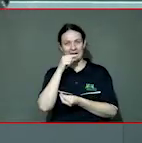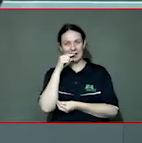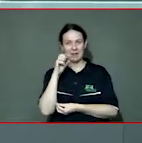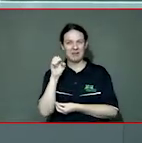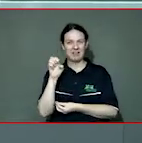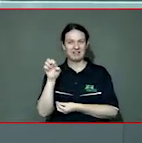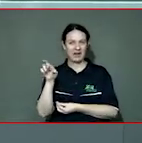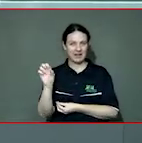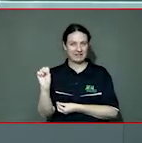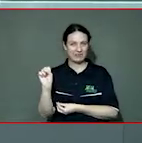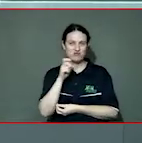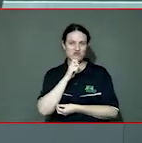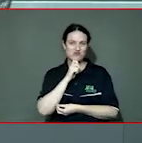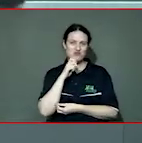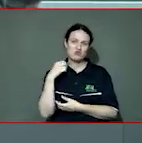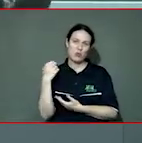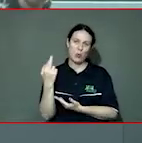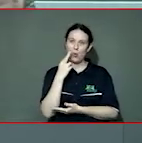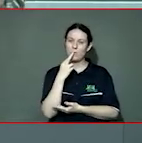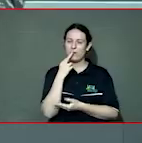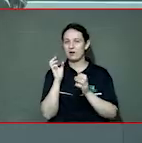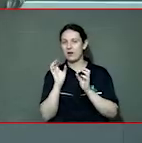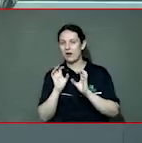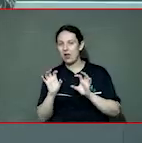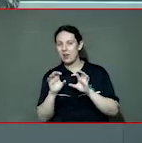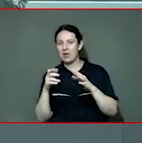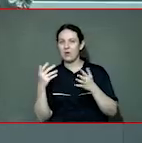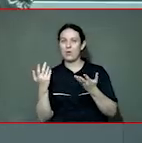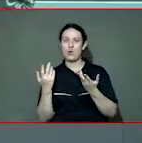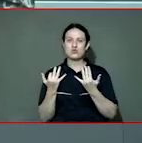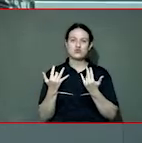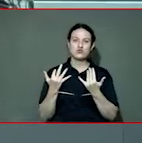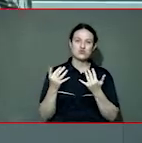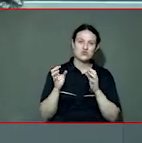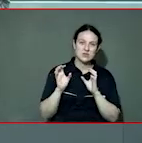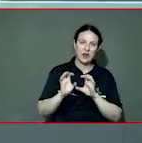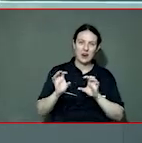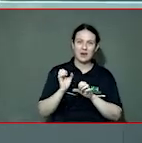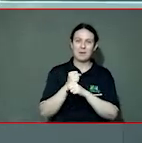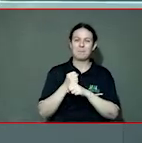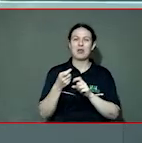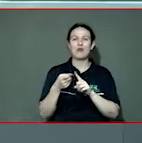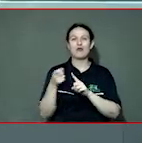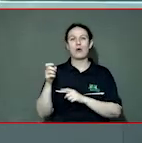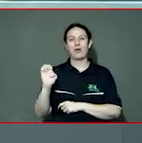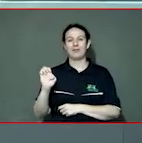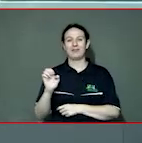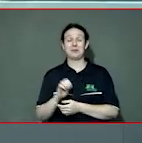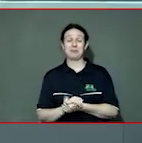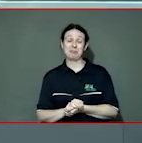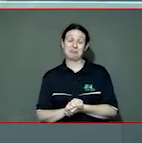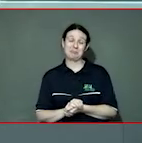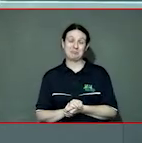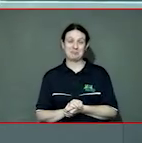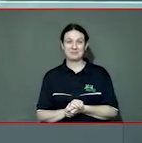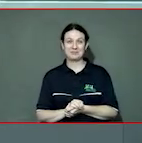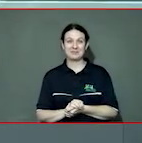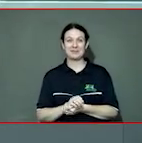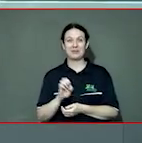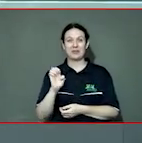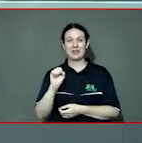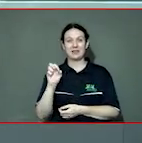Or you can make a red colorant or a green colorant, that's all about ester. So that is your